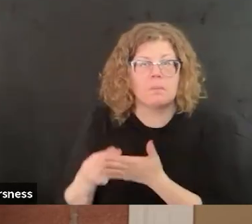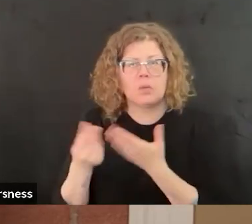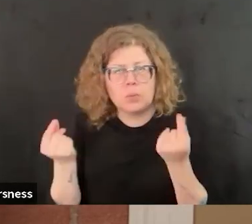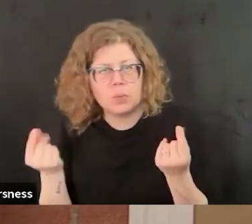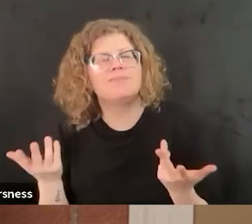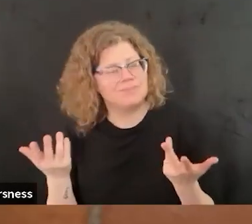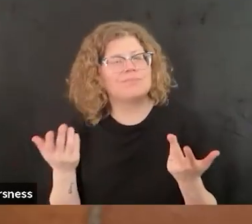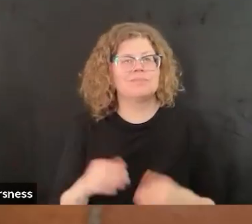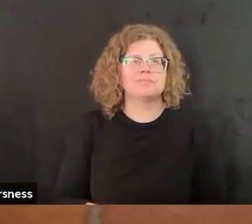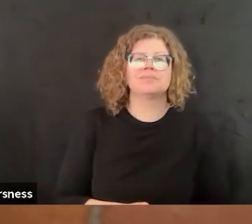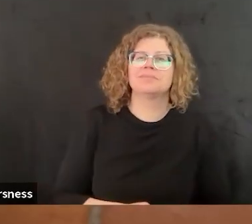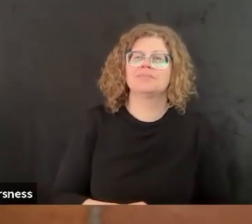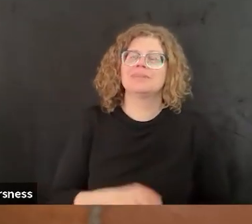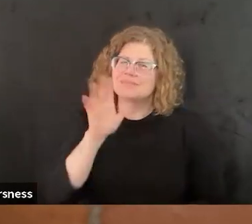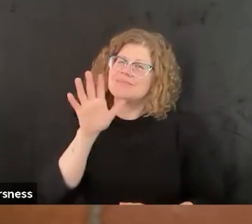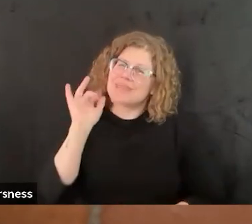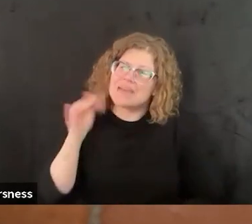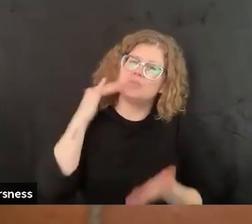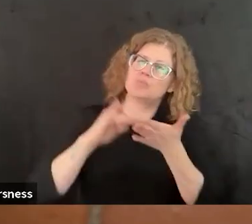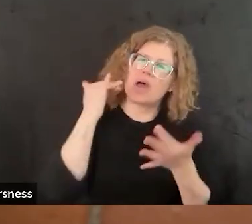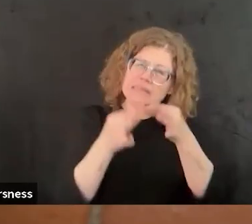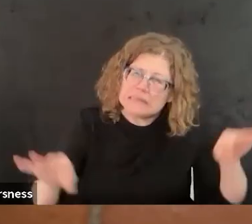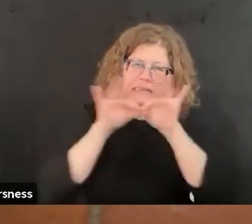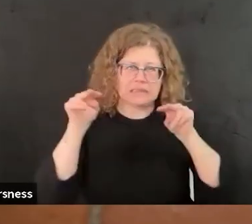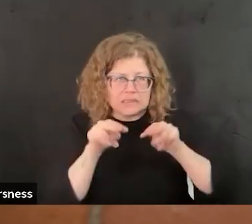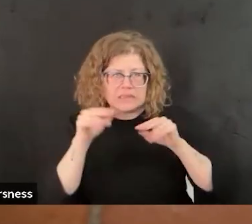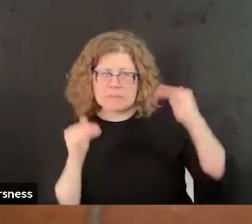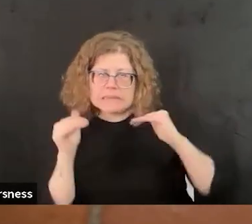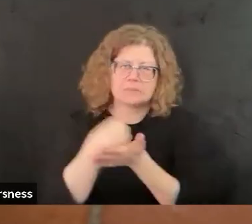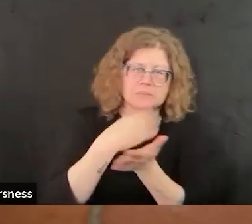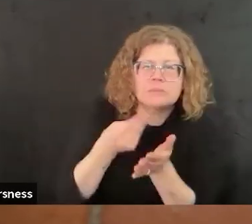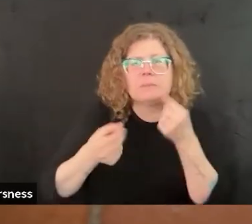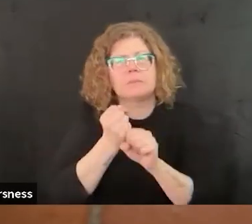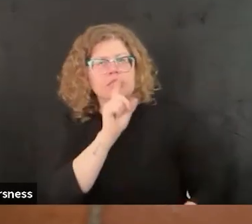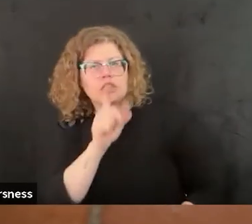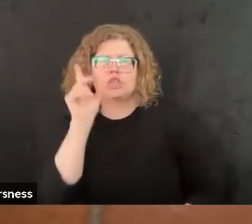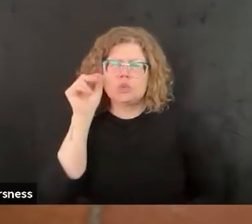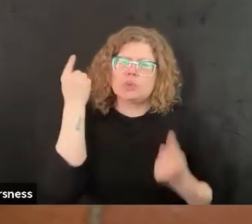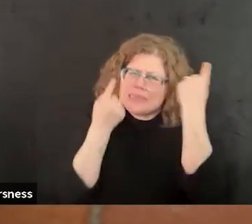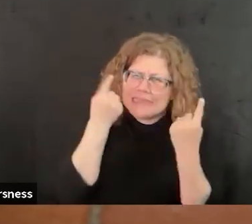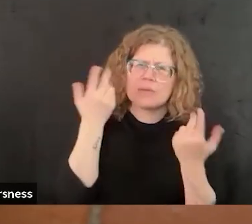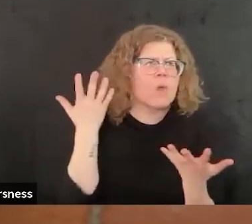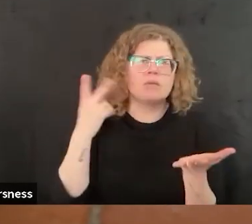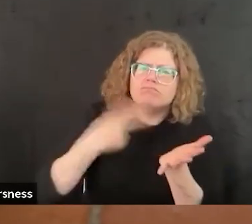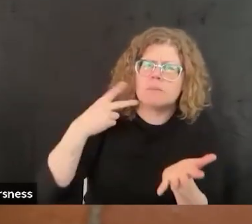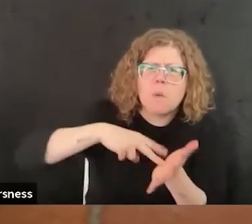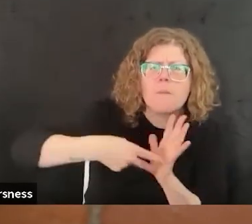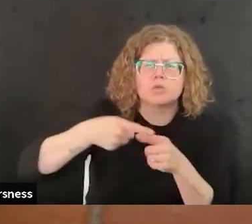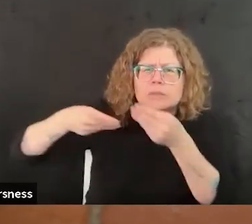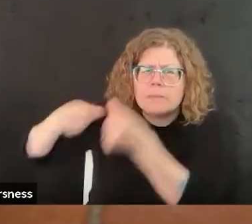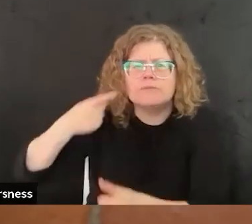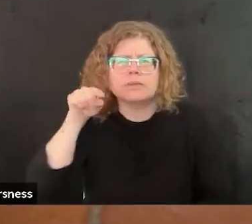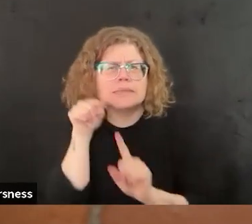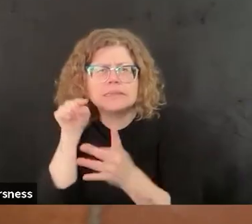budget accordingly. So, that's part of why this budgeting part is really important so that you make sure you factor in all of these expenses that you're going to